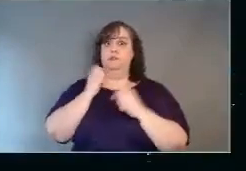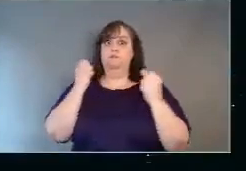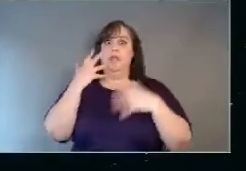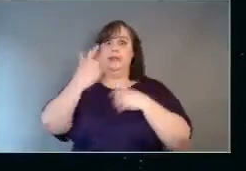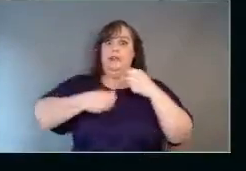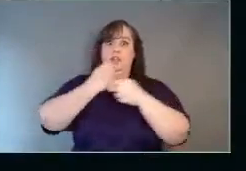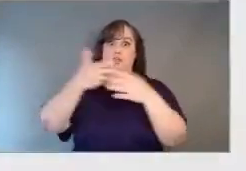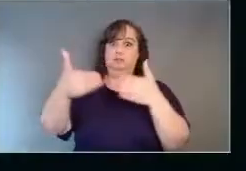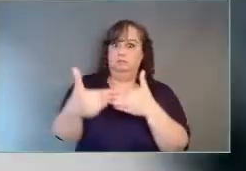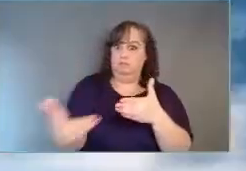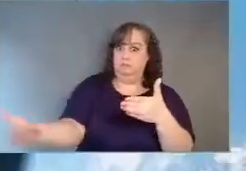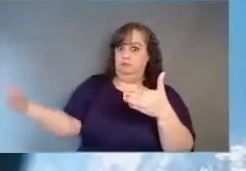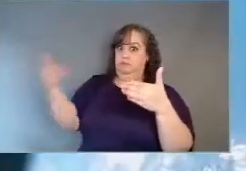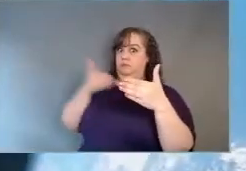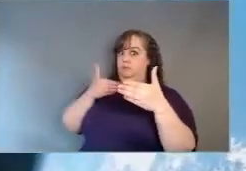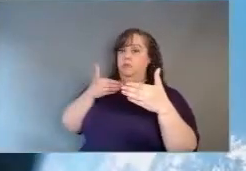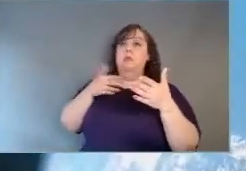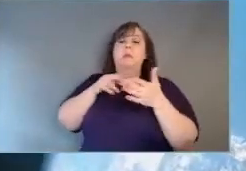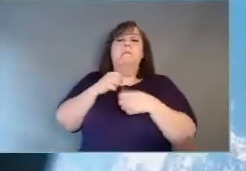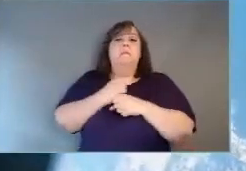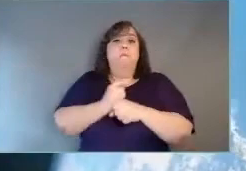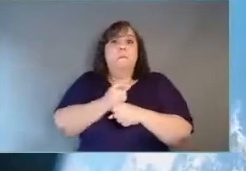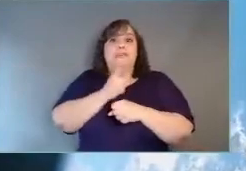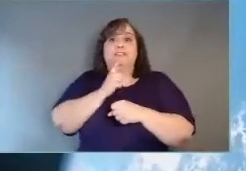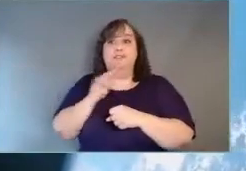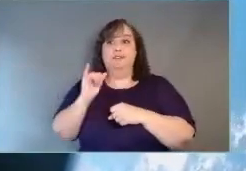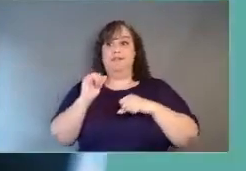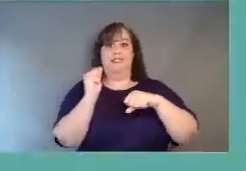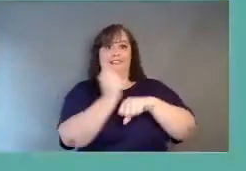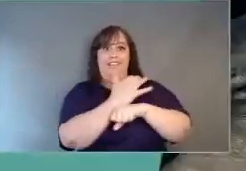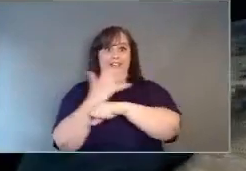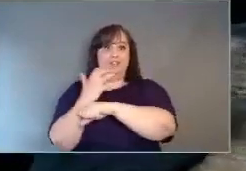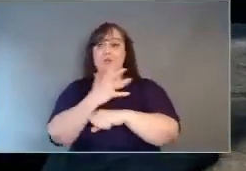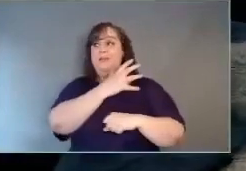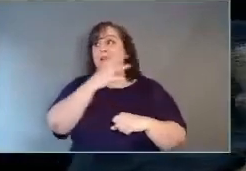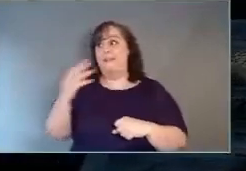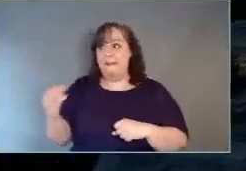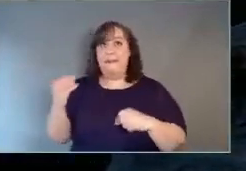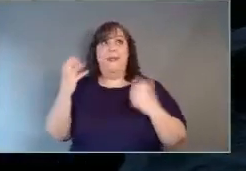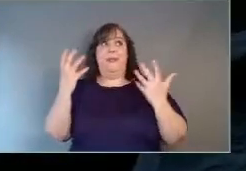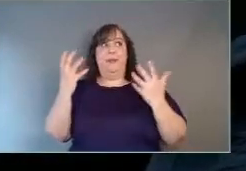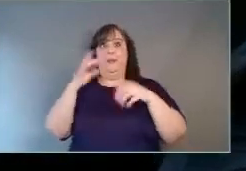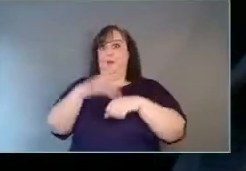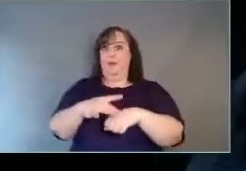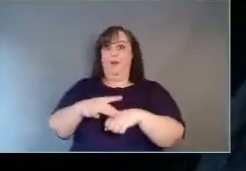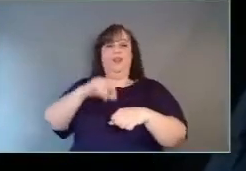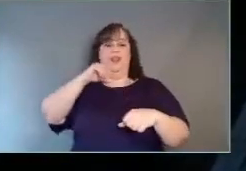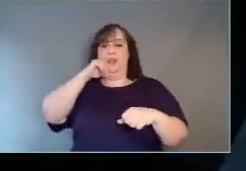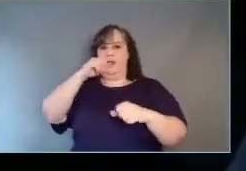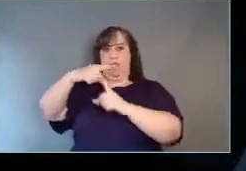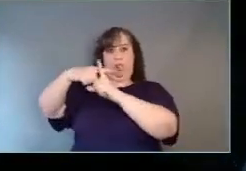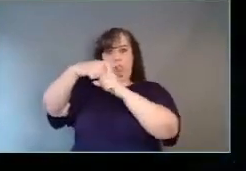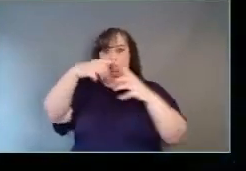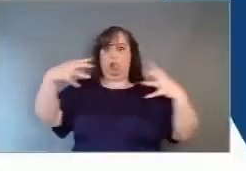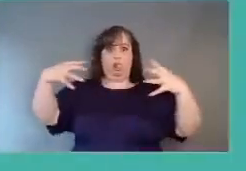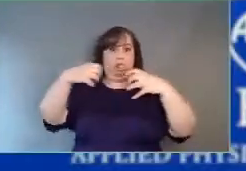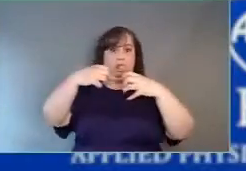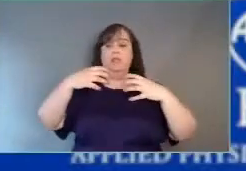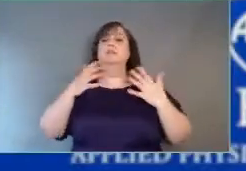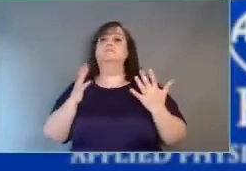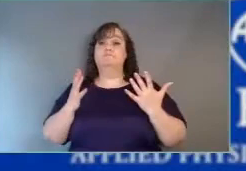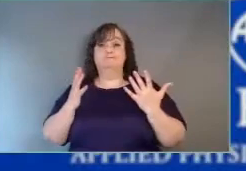that the asteroid and the Earth weren't on a collision course in the future. So is NASA crashing a spacecraft into an asteroid?